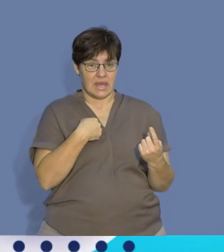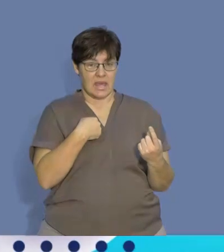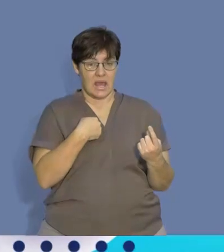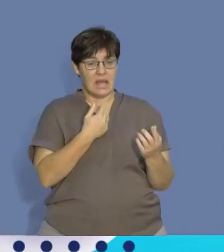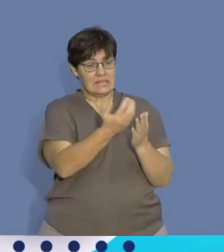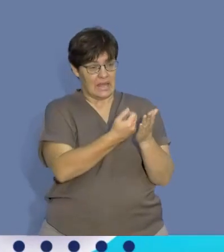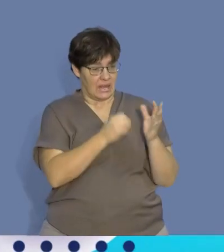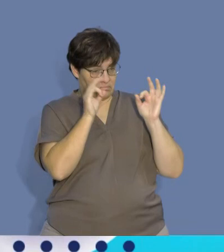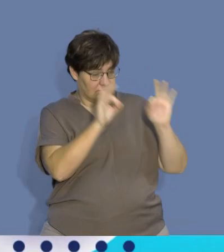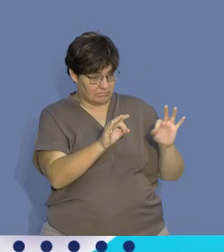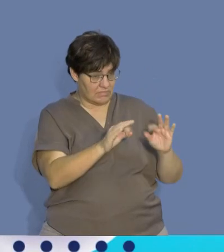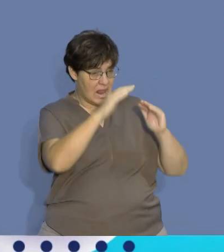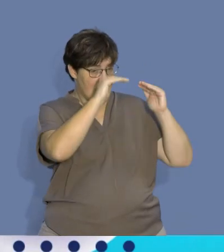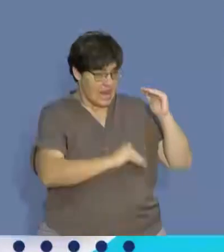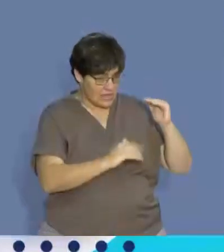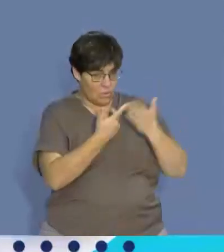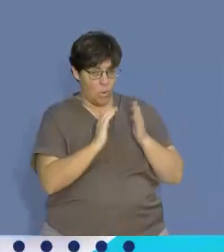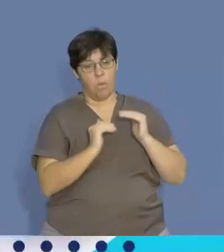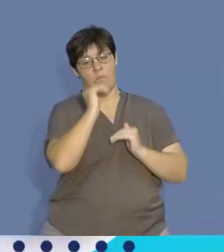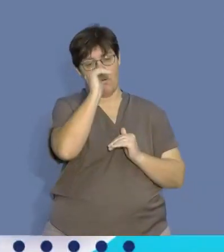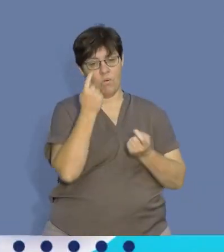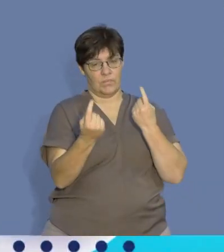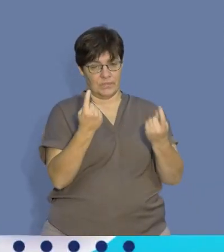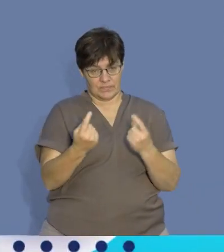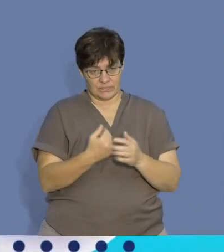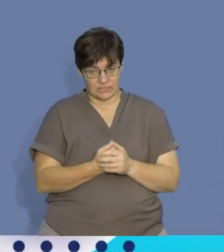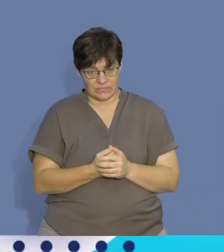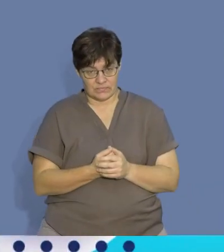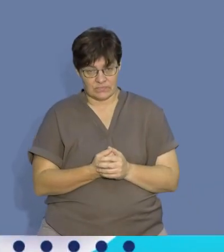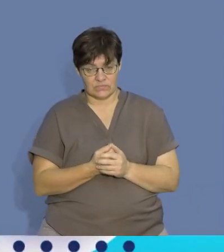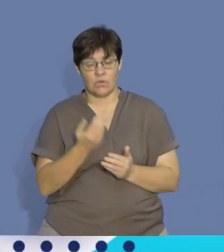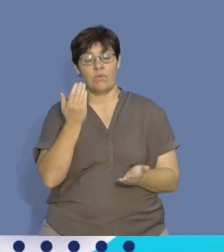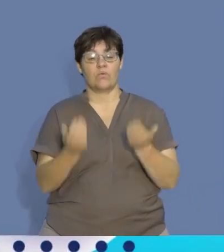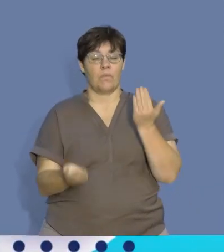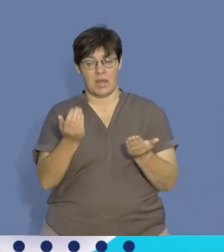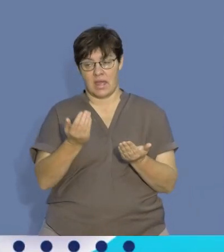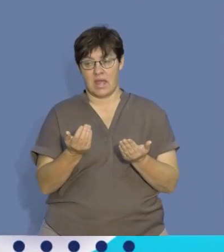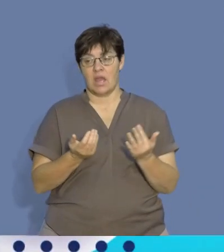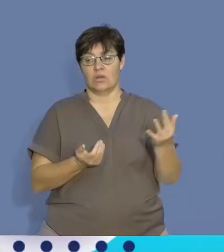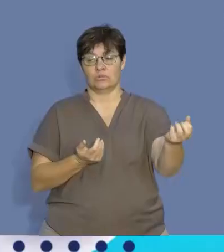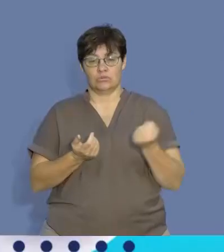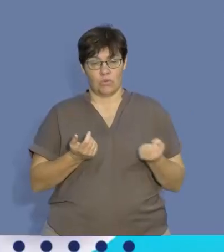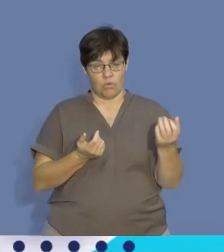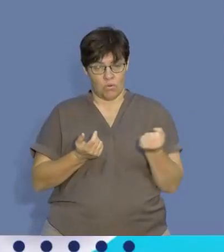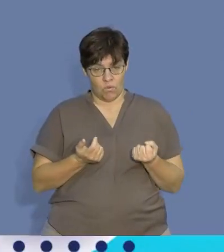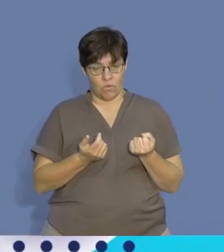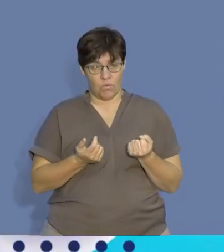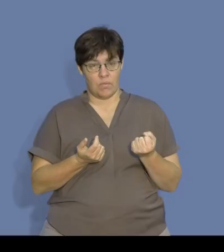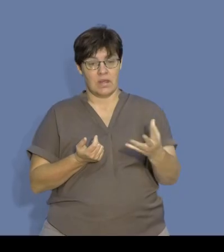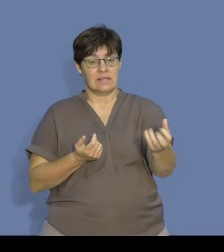taken either more than they were entitled to or less than they were entitled to. So now I'm going to